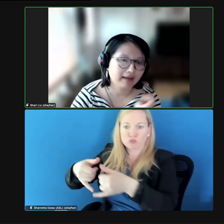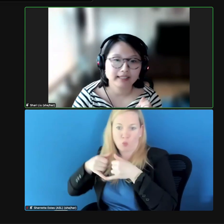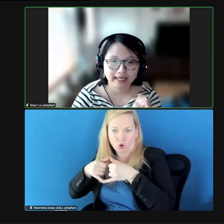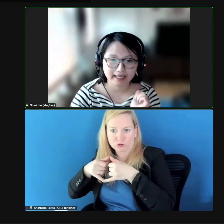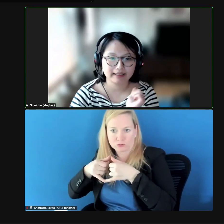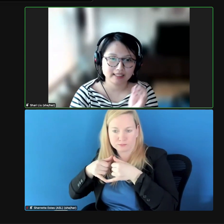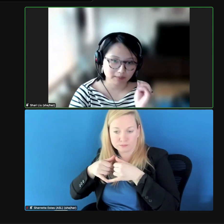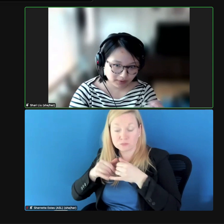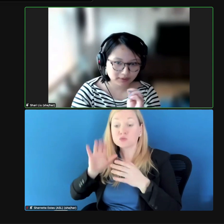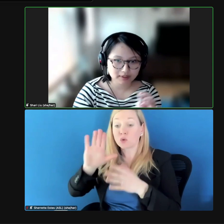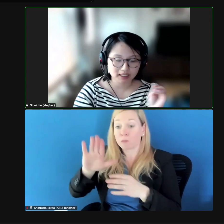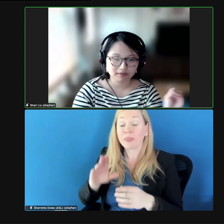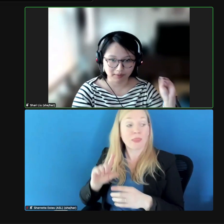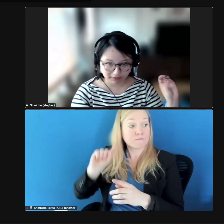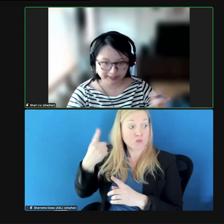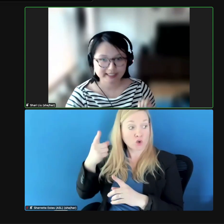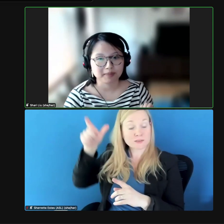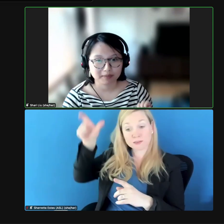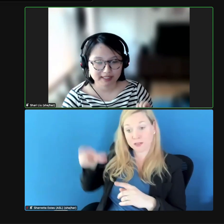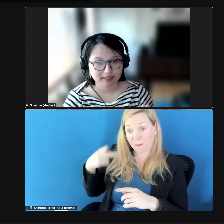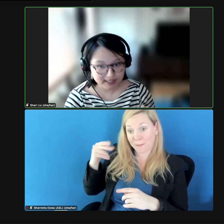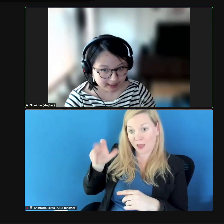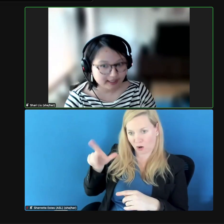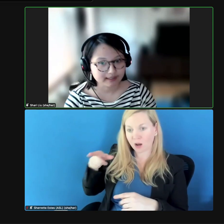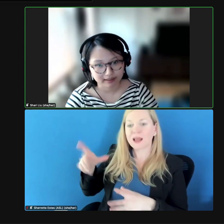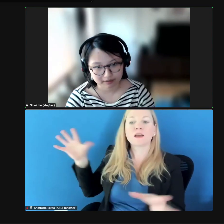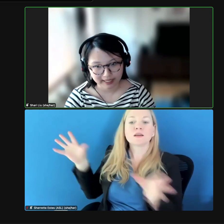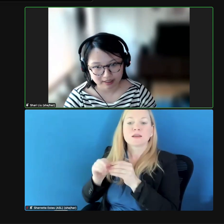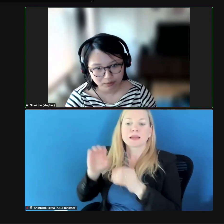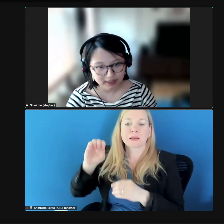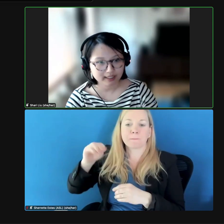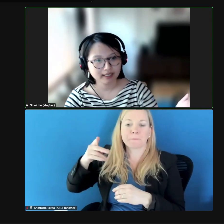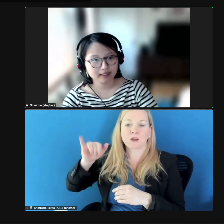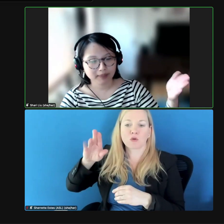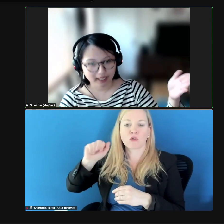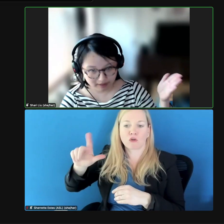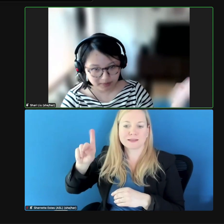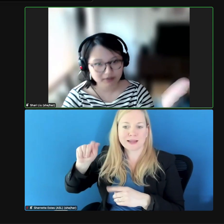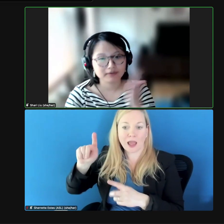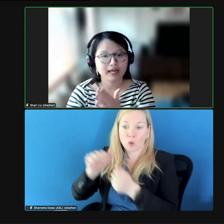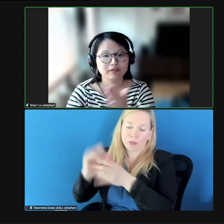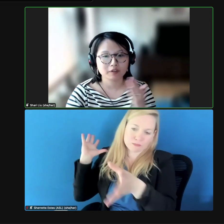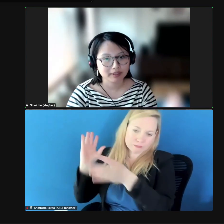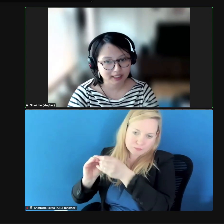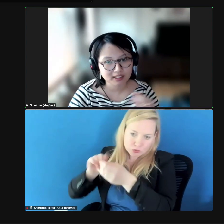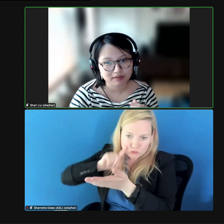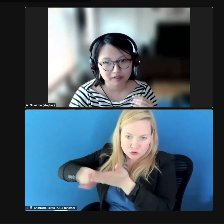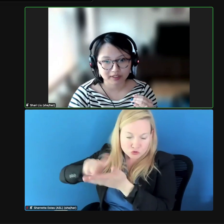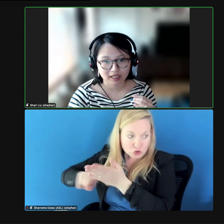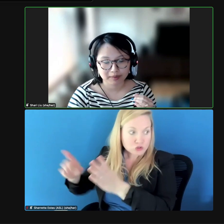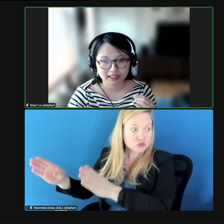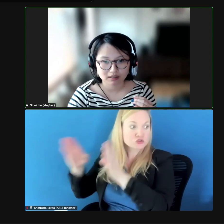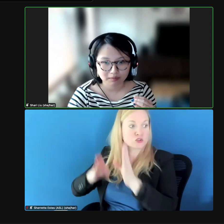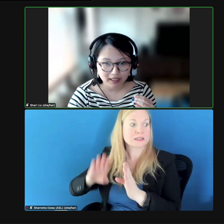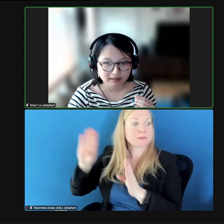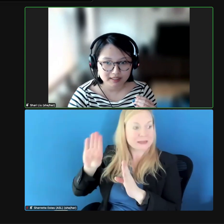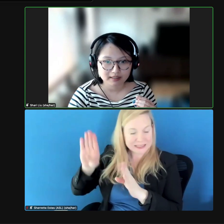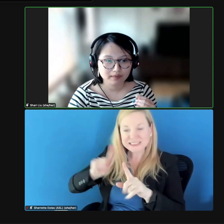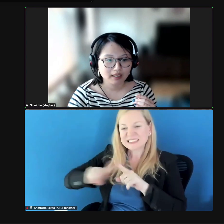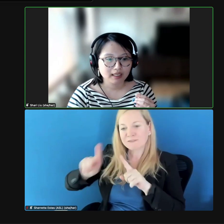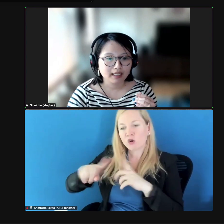in panel A is the empirical data from the 3 experiments I presented and other past work. Panels B through F are predictions of different